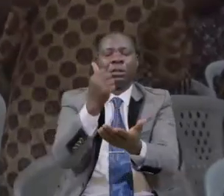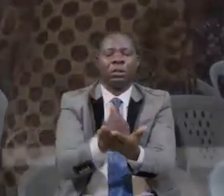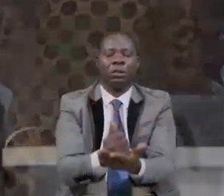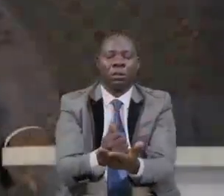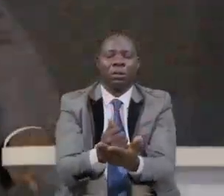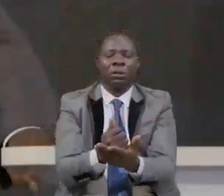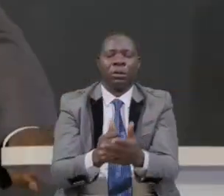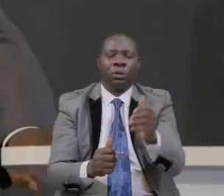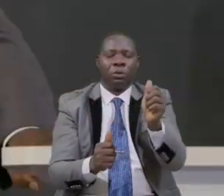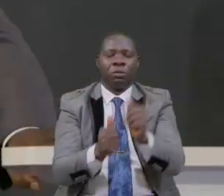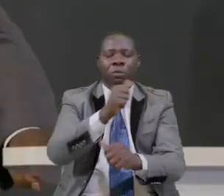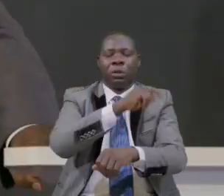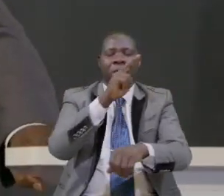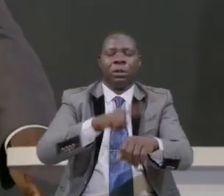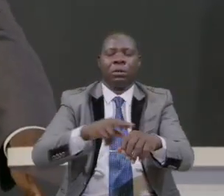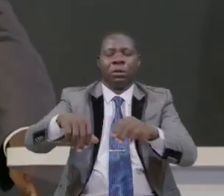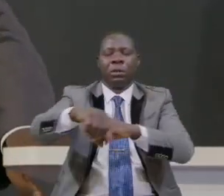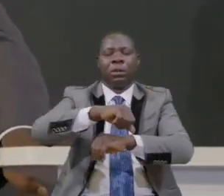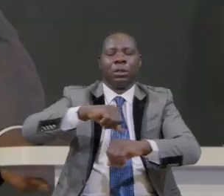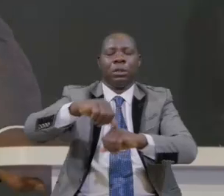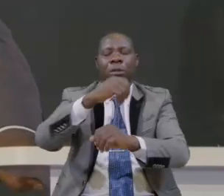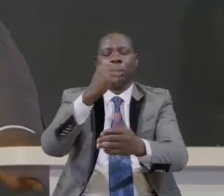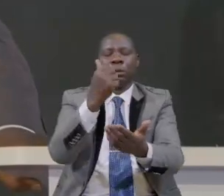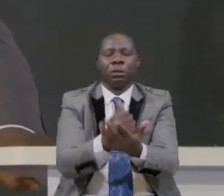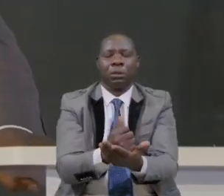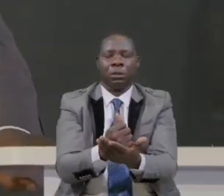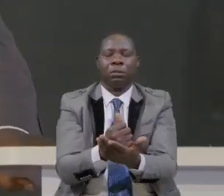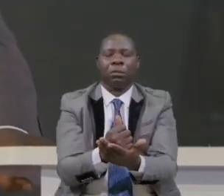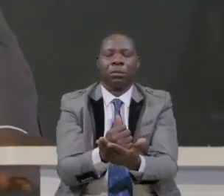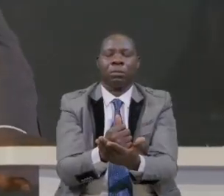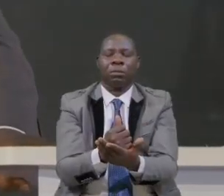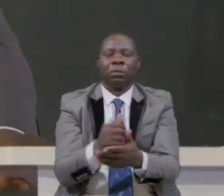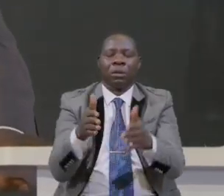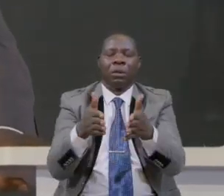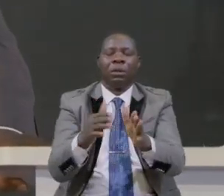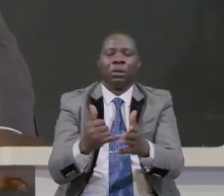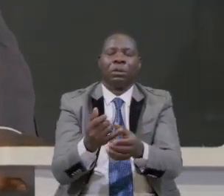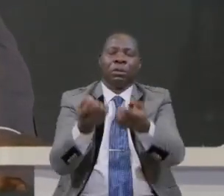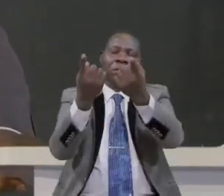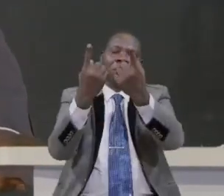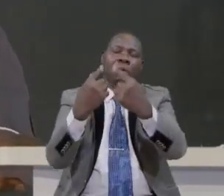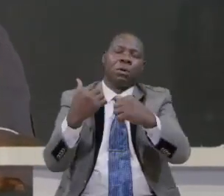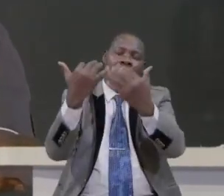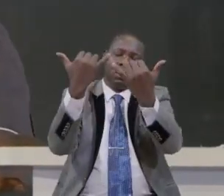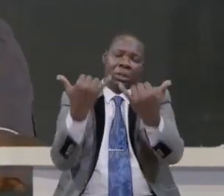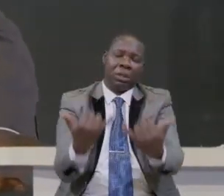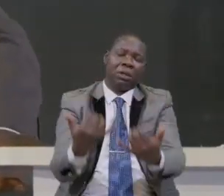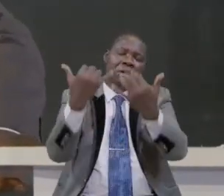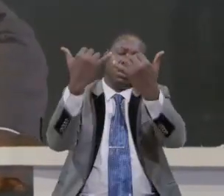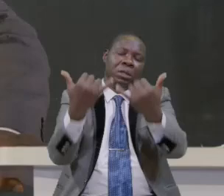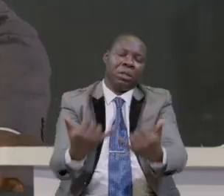Supernatural anointing. Amen. Let it come now, at this